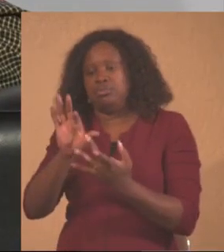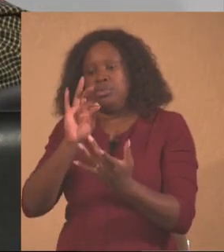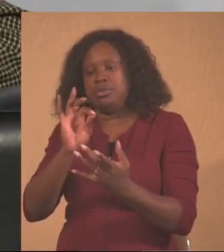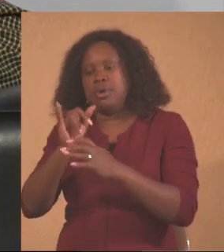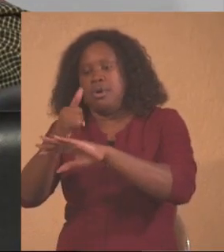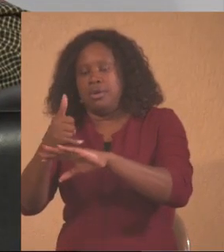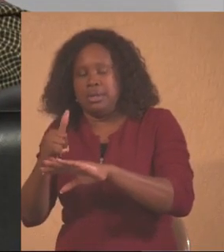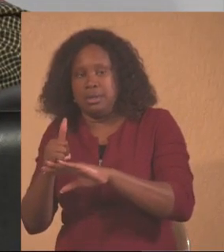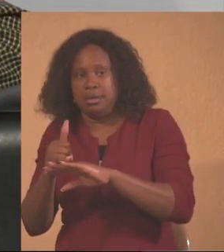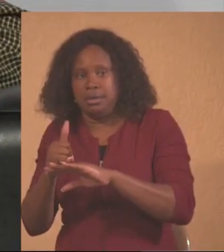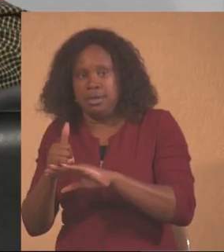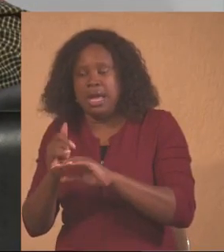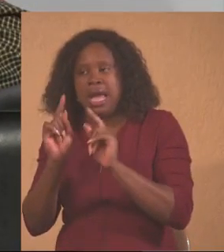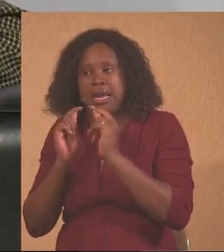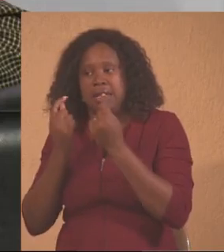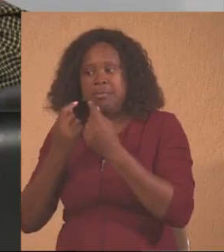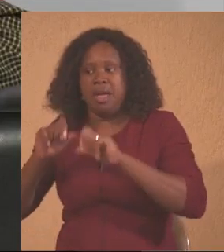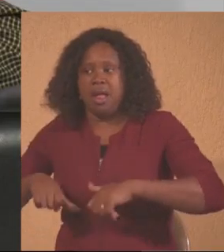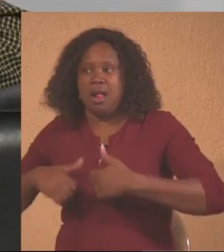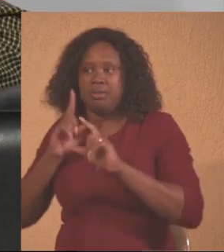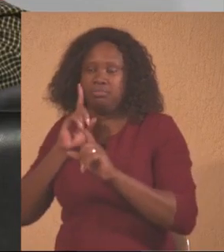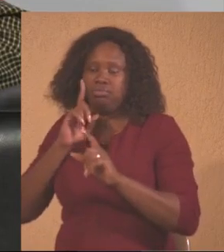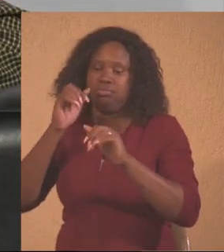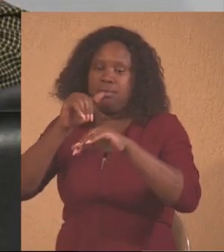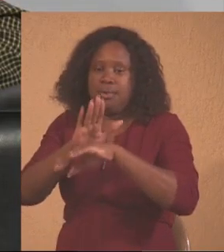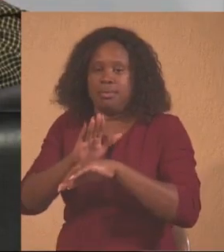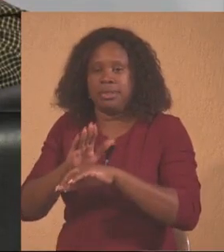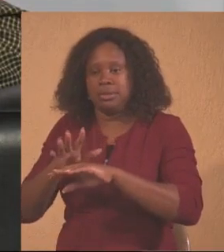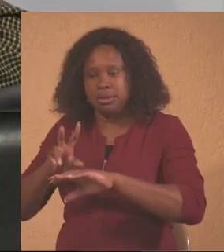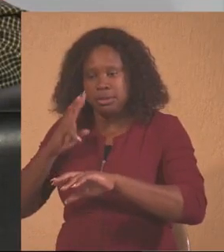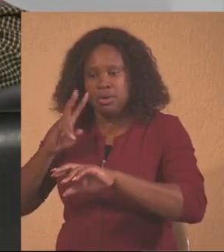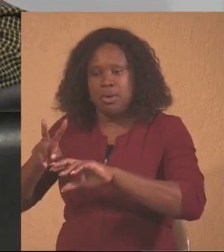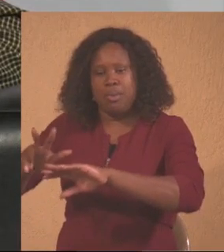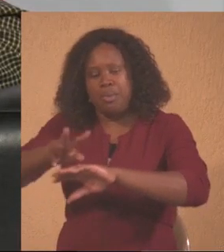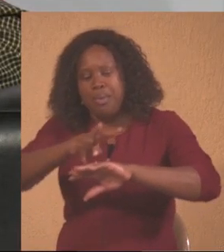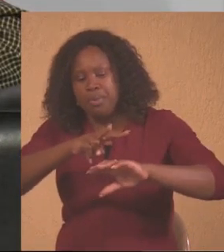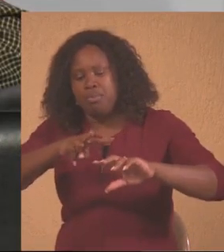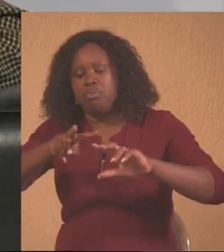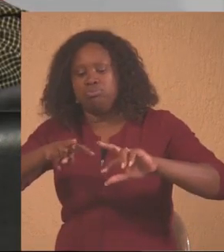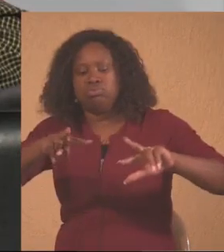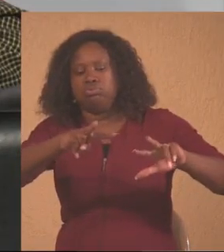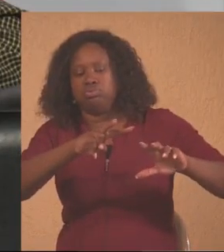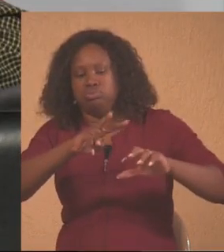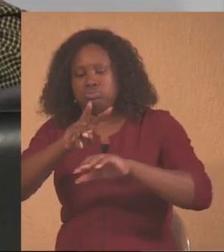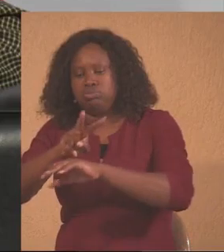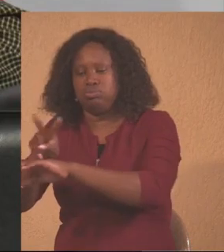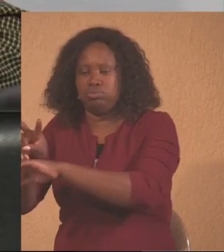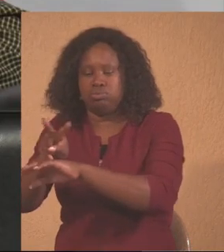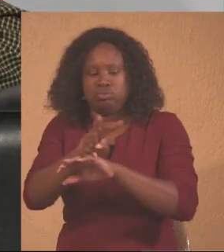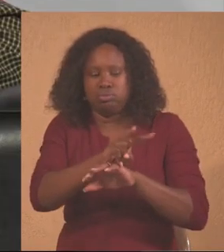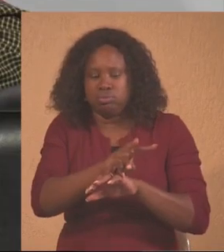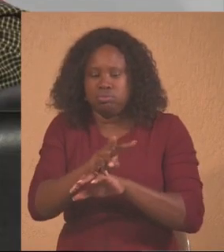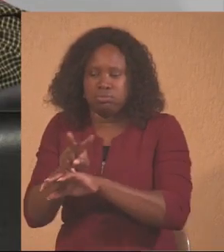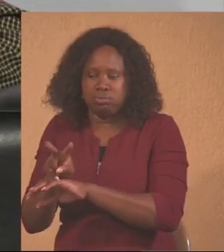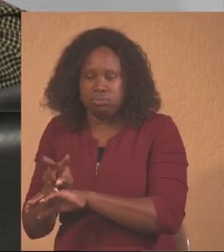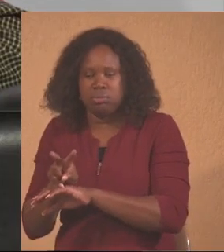and then the team of health inspectors are sent there, not just to walk through, but to